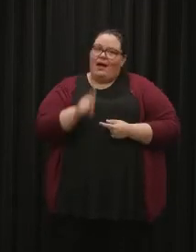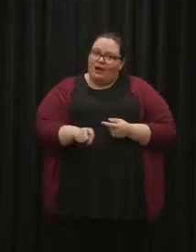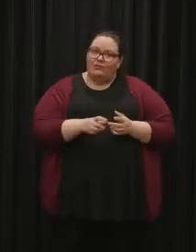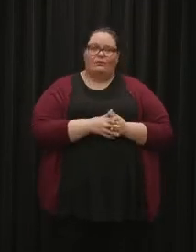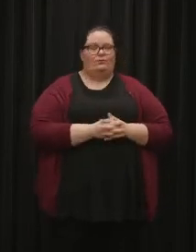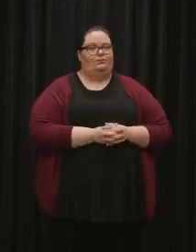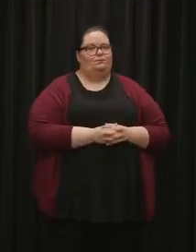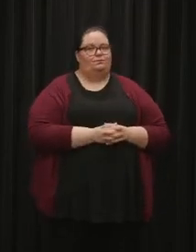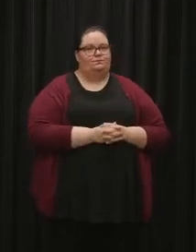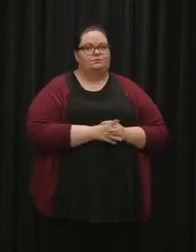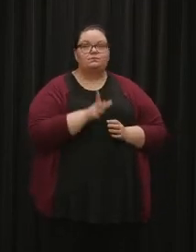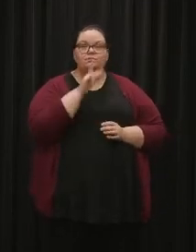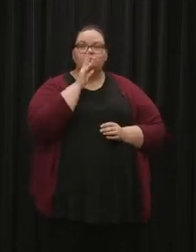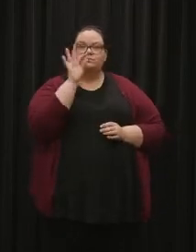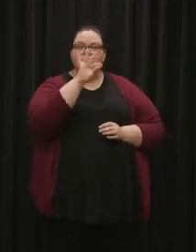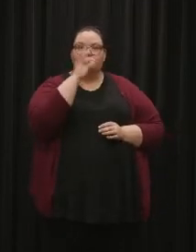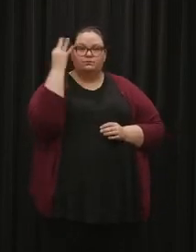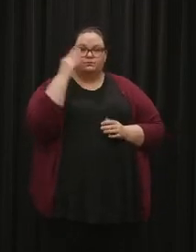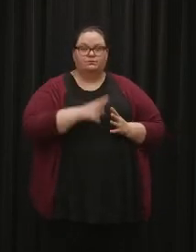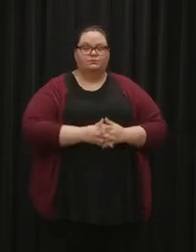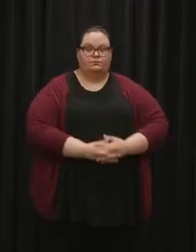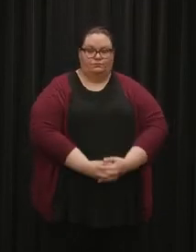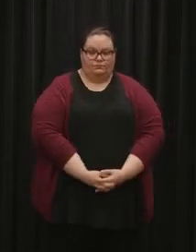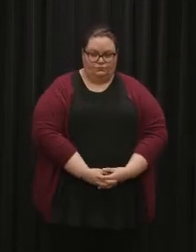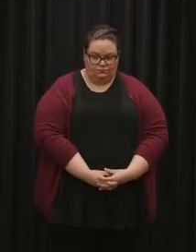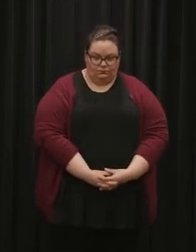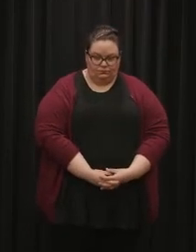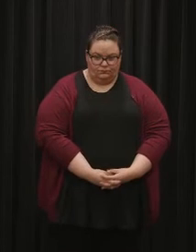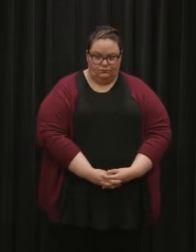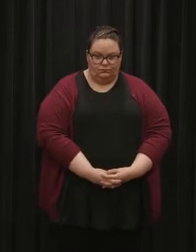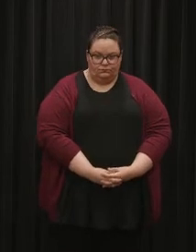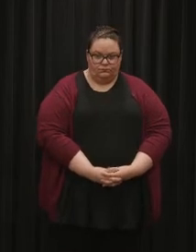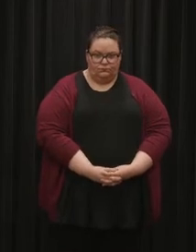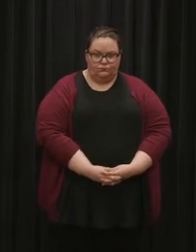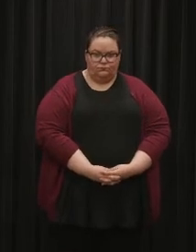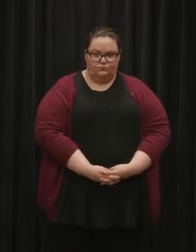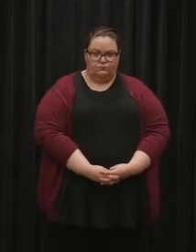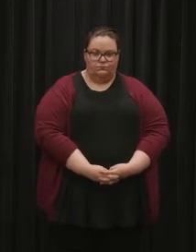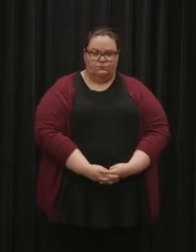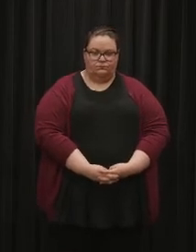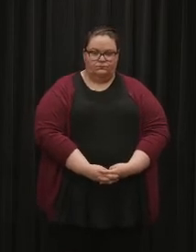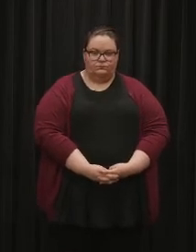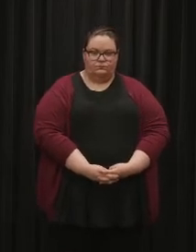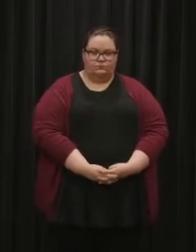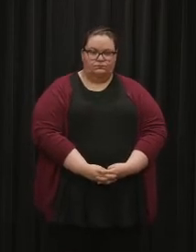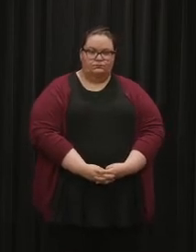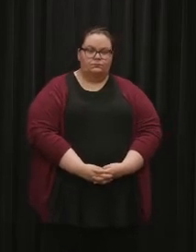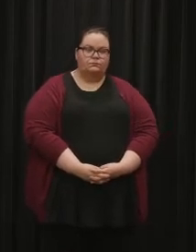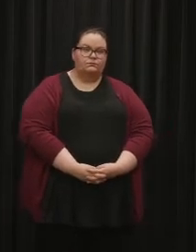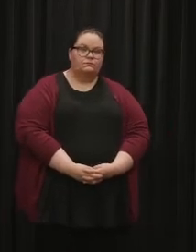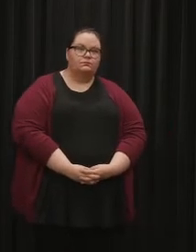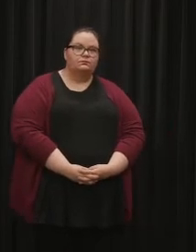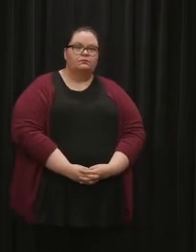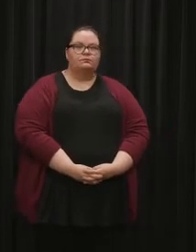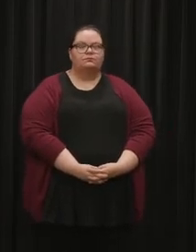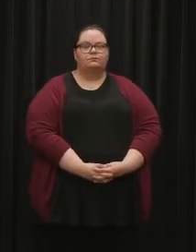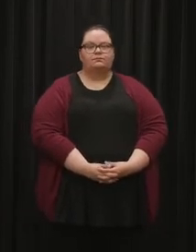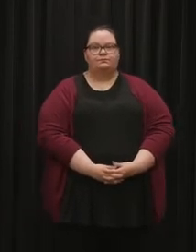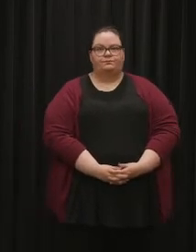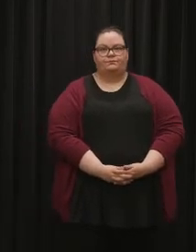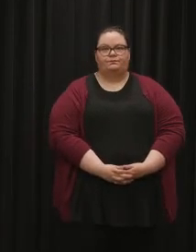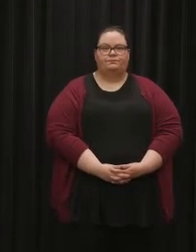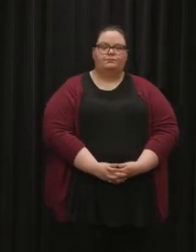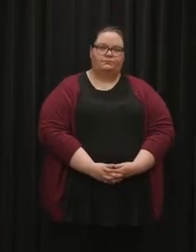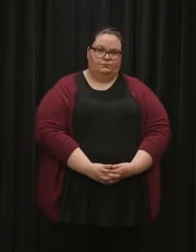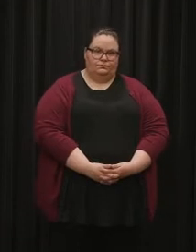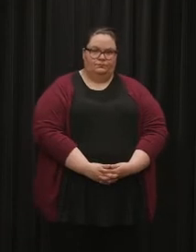vaccins contre le COVID-19 est arrivé au Nouveau-Brunswick et les premières The first shipment of the COVID-19 vaccine has arrived in New Brunswick, and the